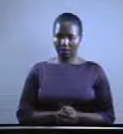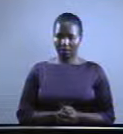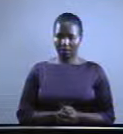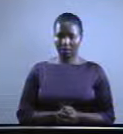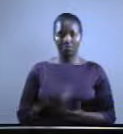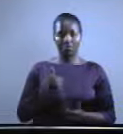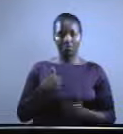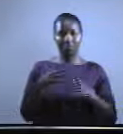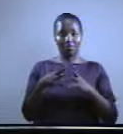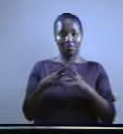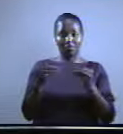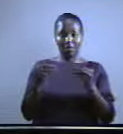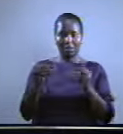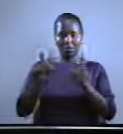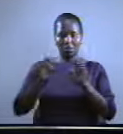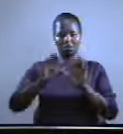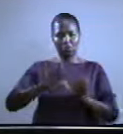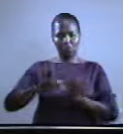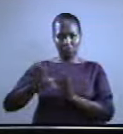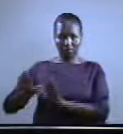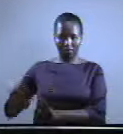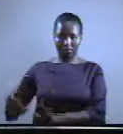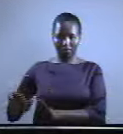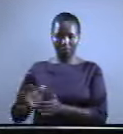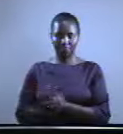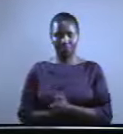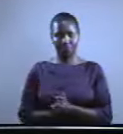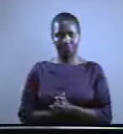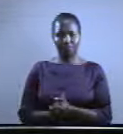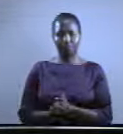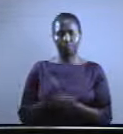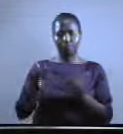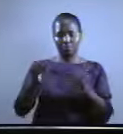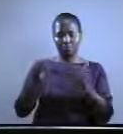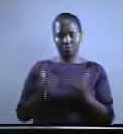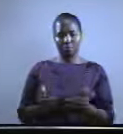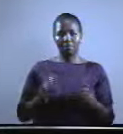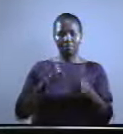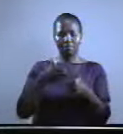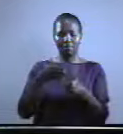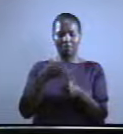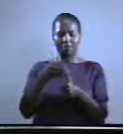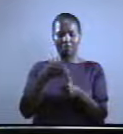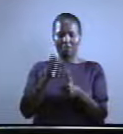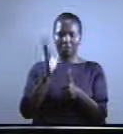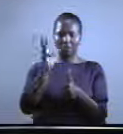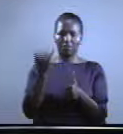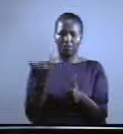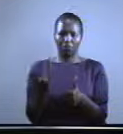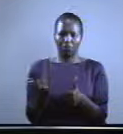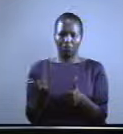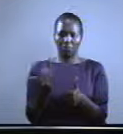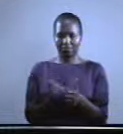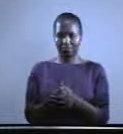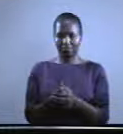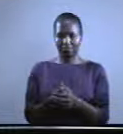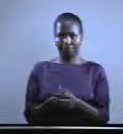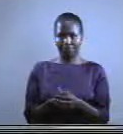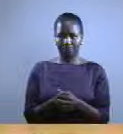the discussion on this matter. We now proceed. The Secretary will read the first order of the day. The Secretary.